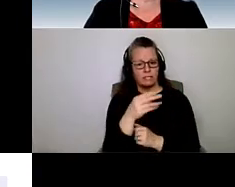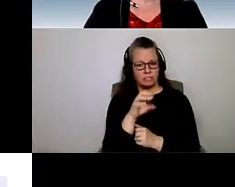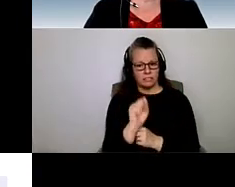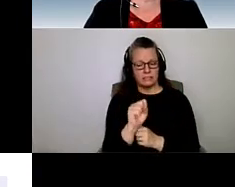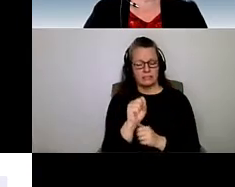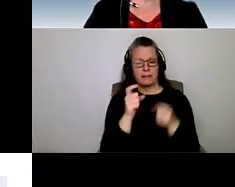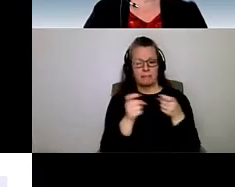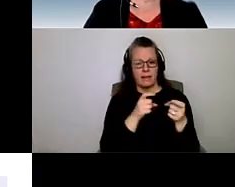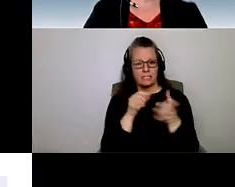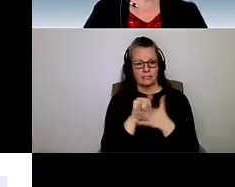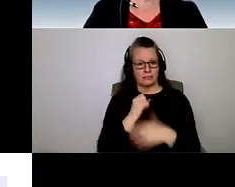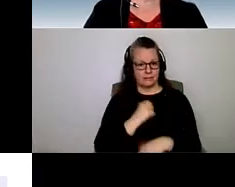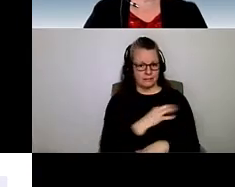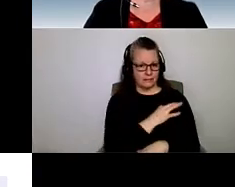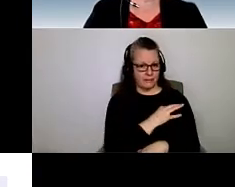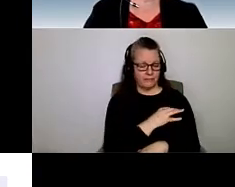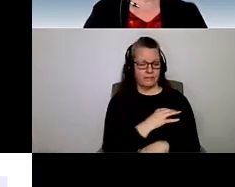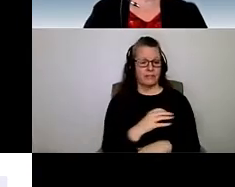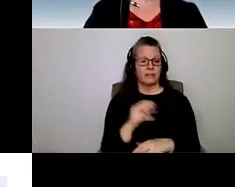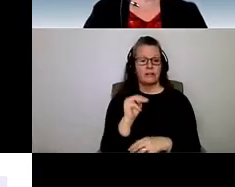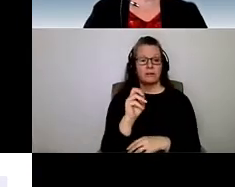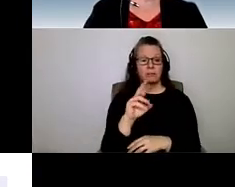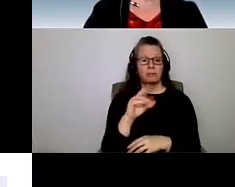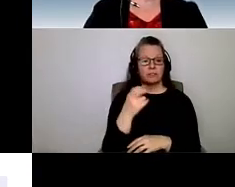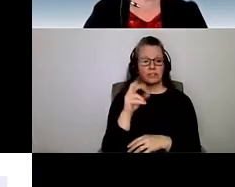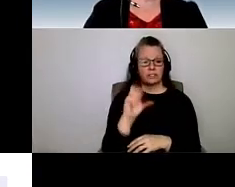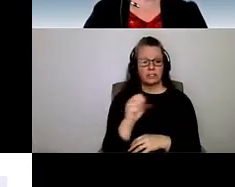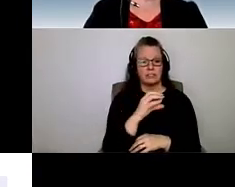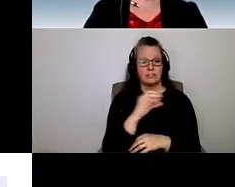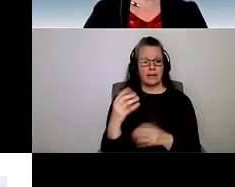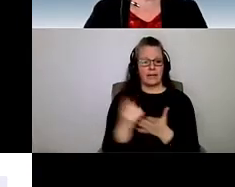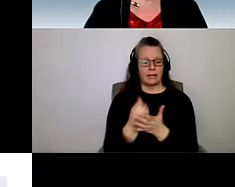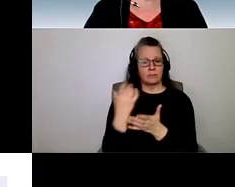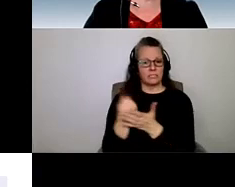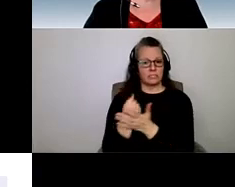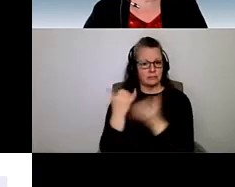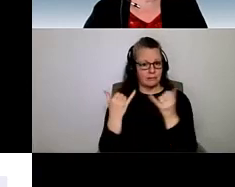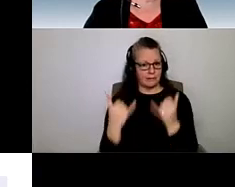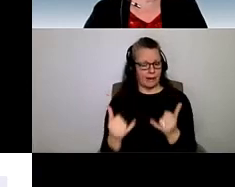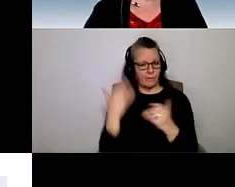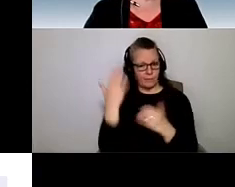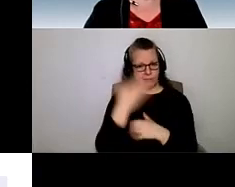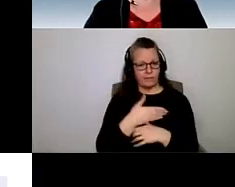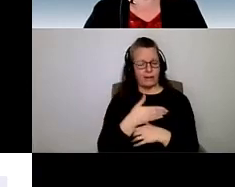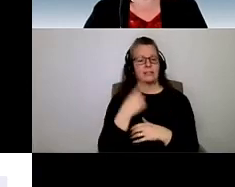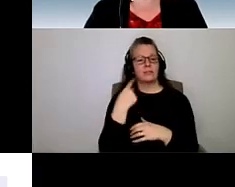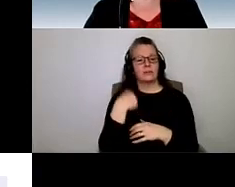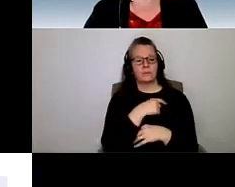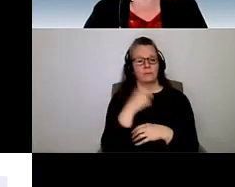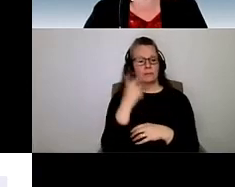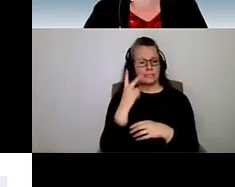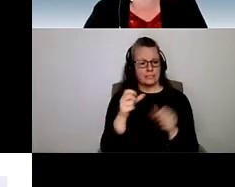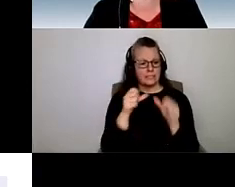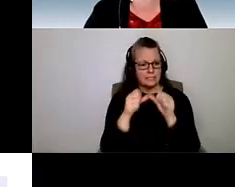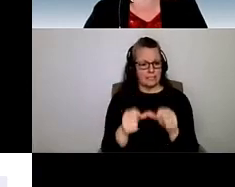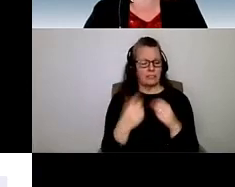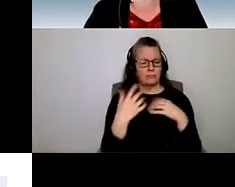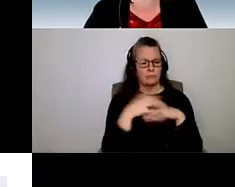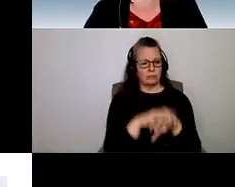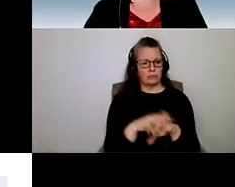managing the staff. Mergers and acquisitions are still in the forefront. We're seeing continued mergers, acquisitions